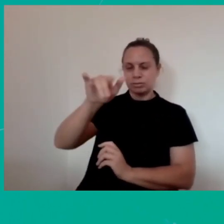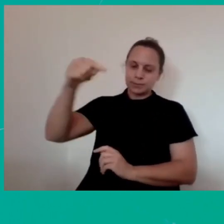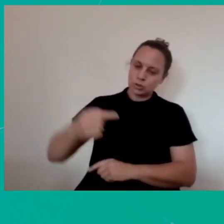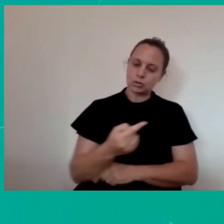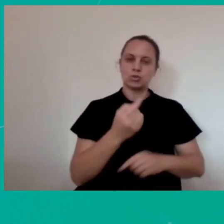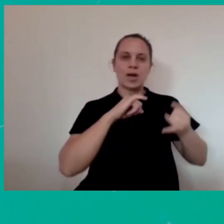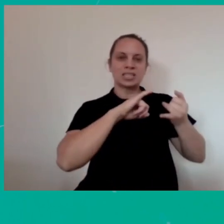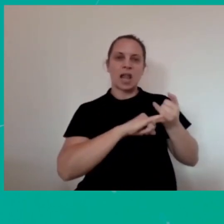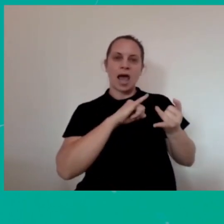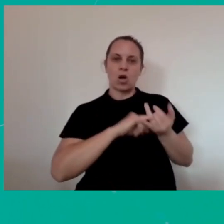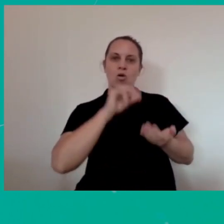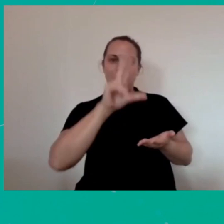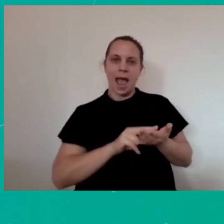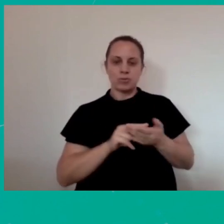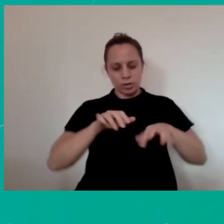you can ask a question.